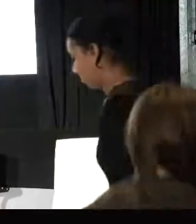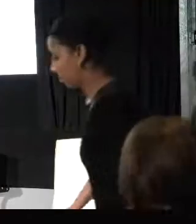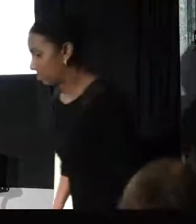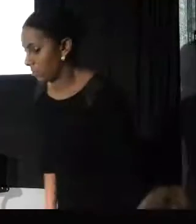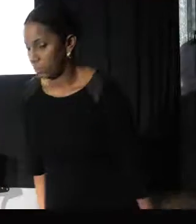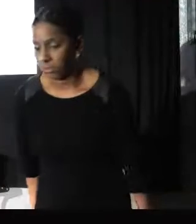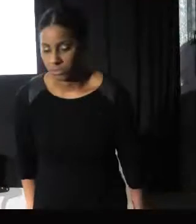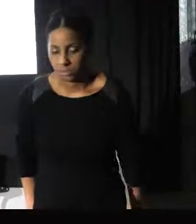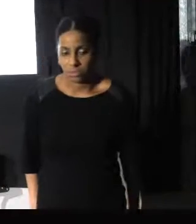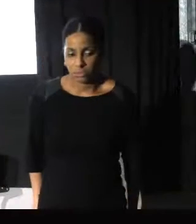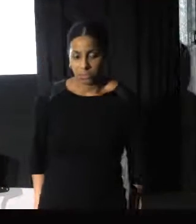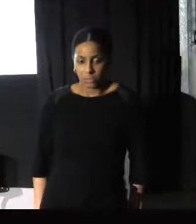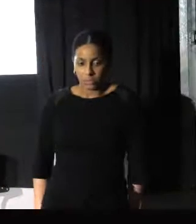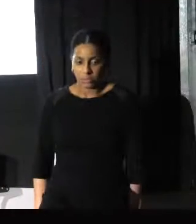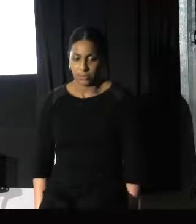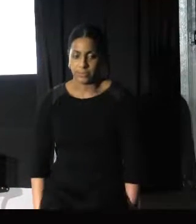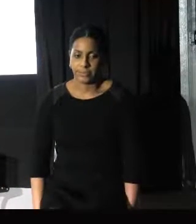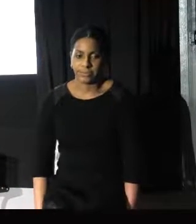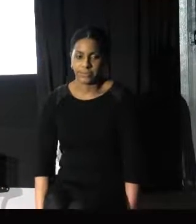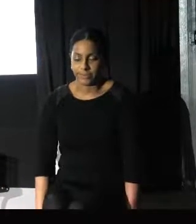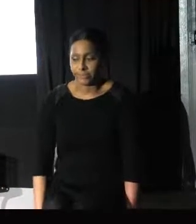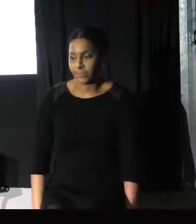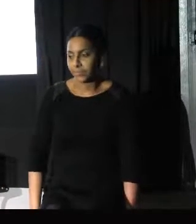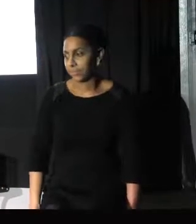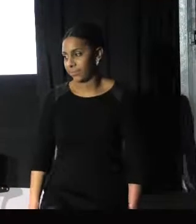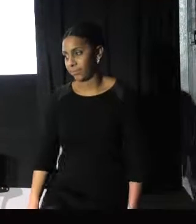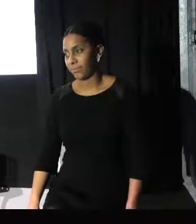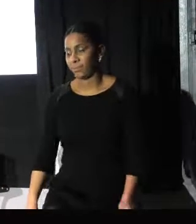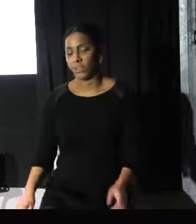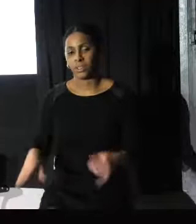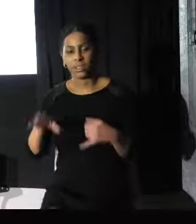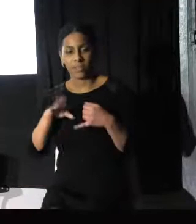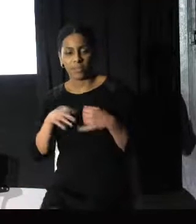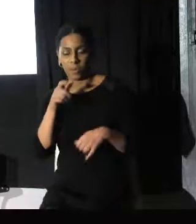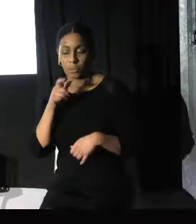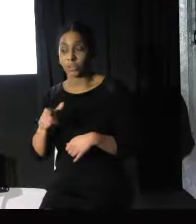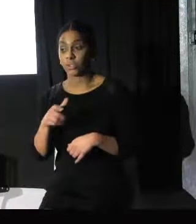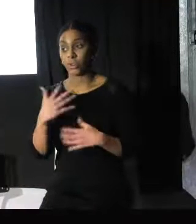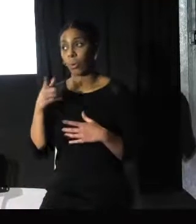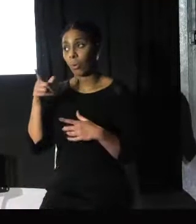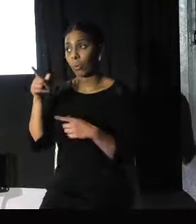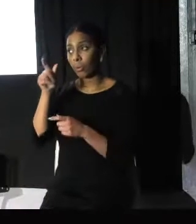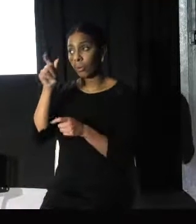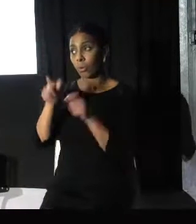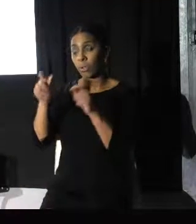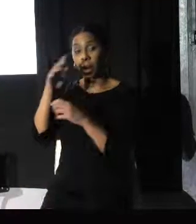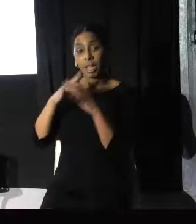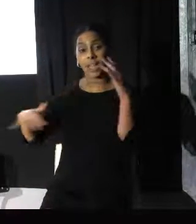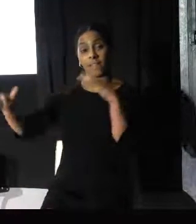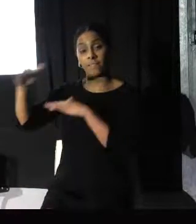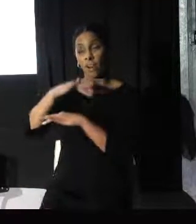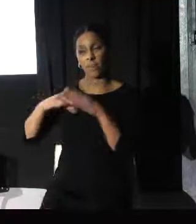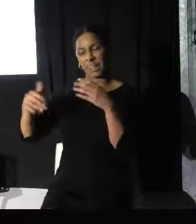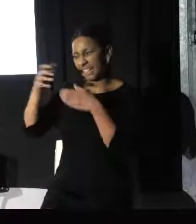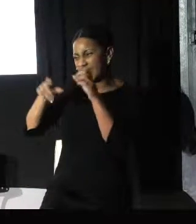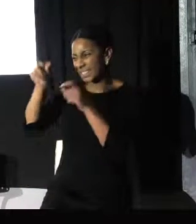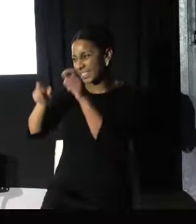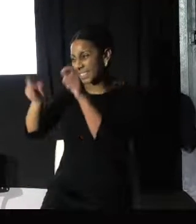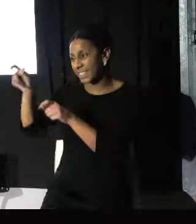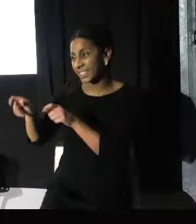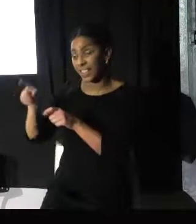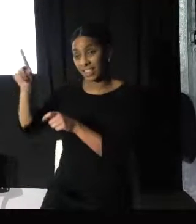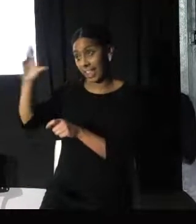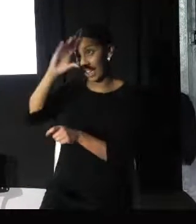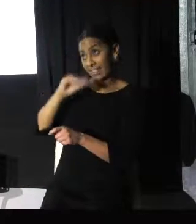and I guess this is my final point, the environmentalists tell us that our job